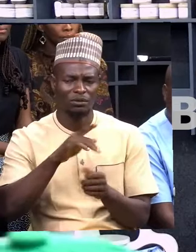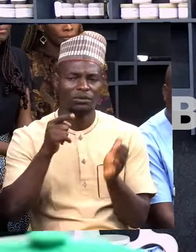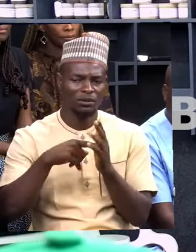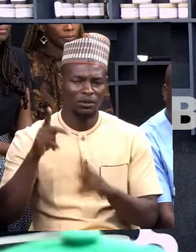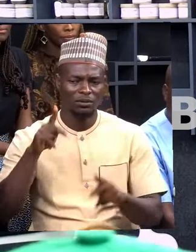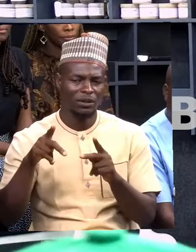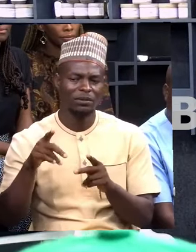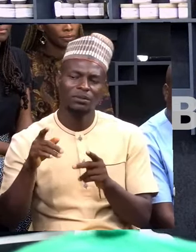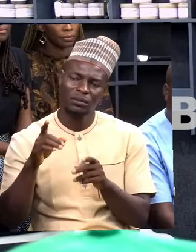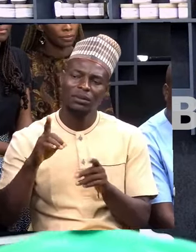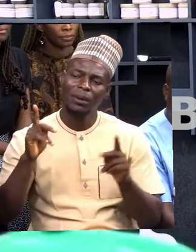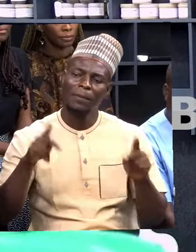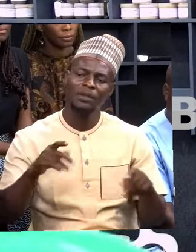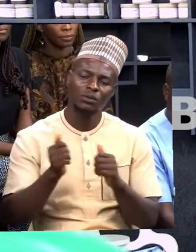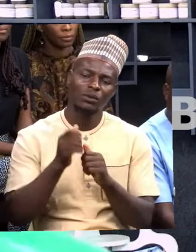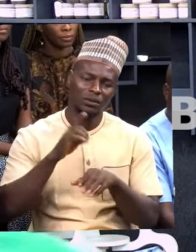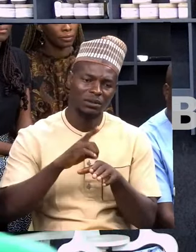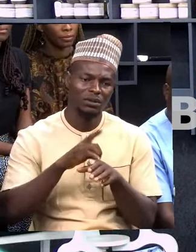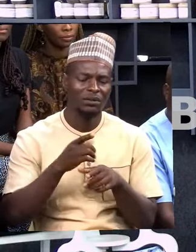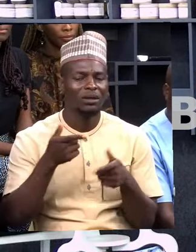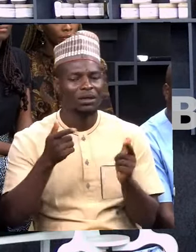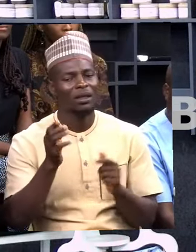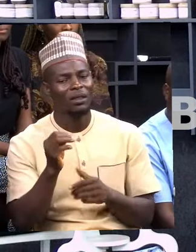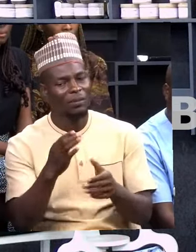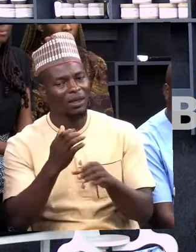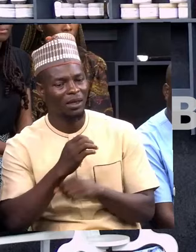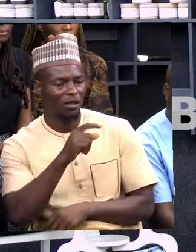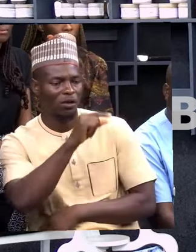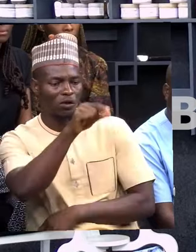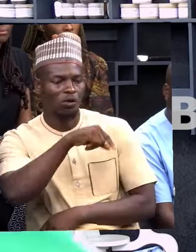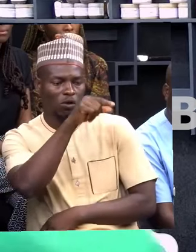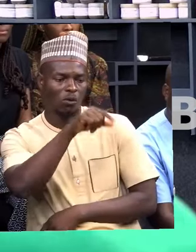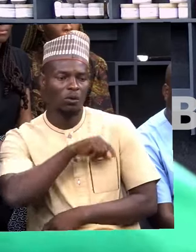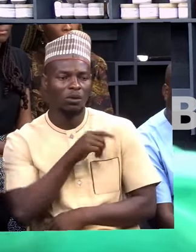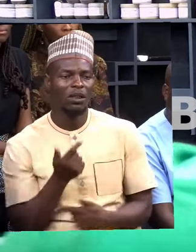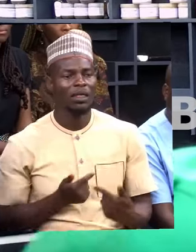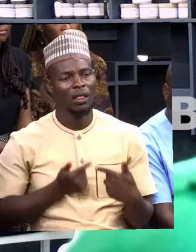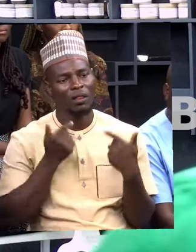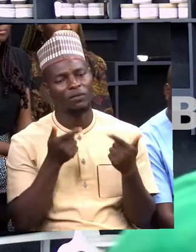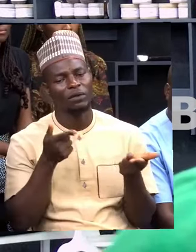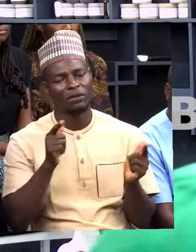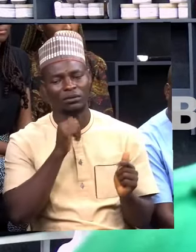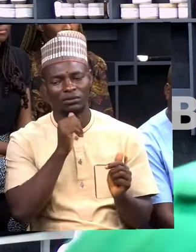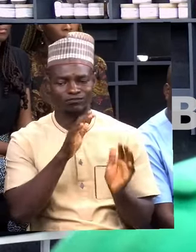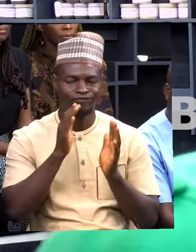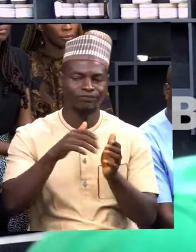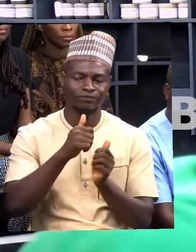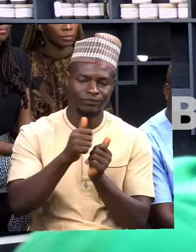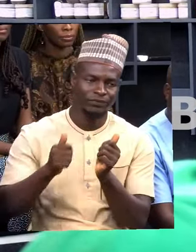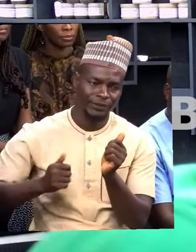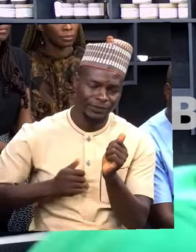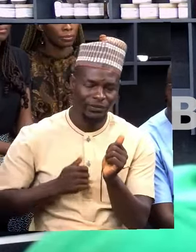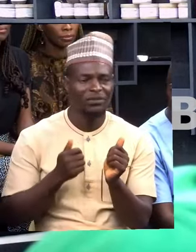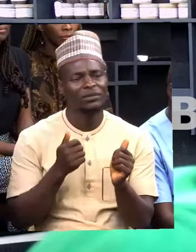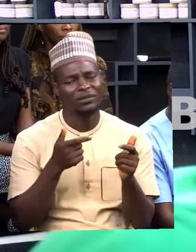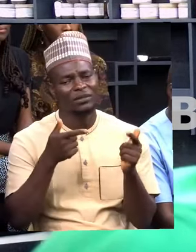where be persons with disability, make it then get quality life. Make them make we not leave their issue behind.